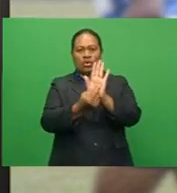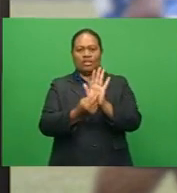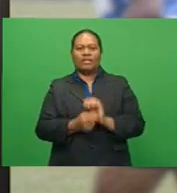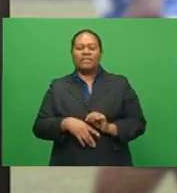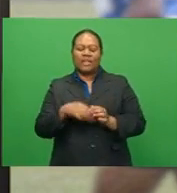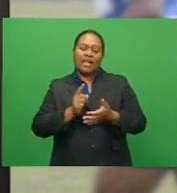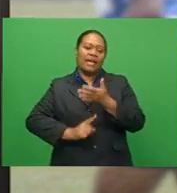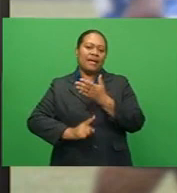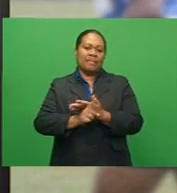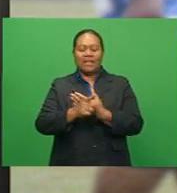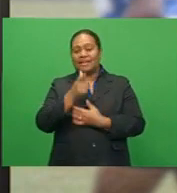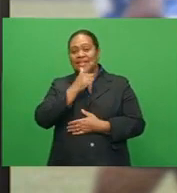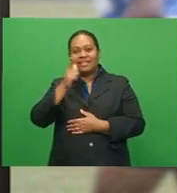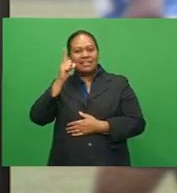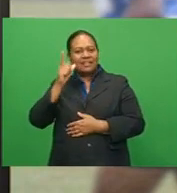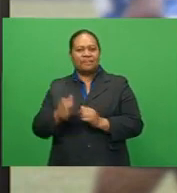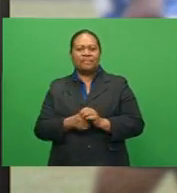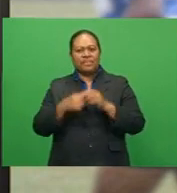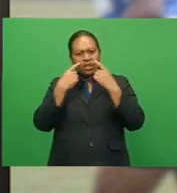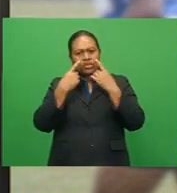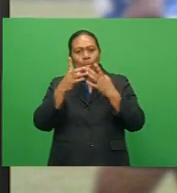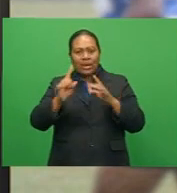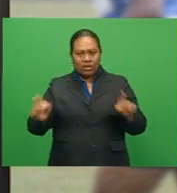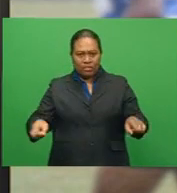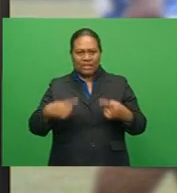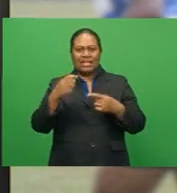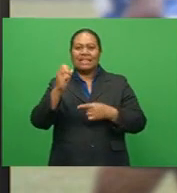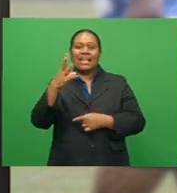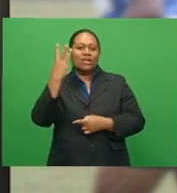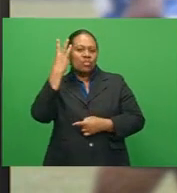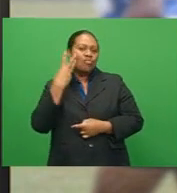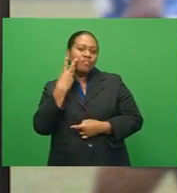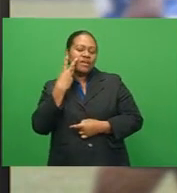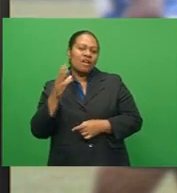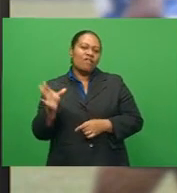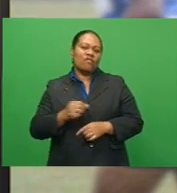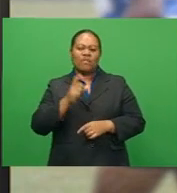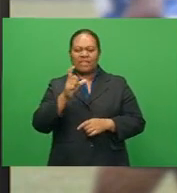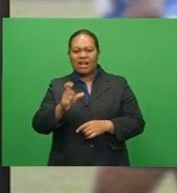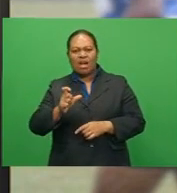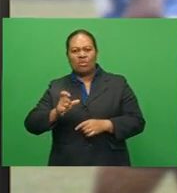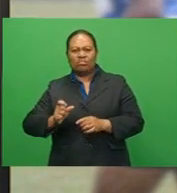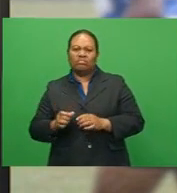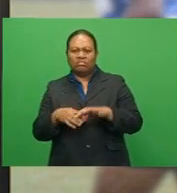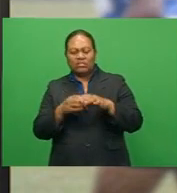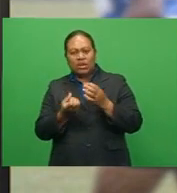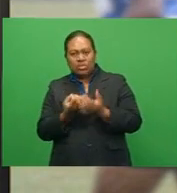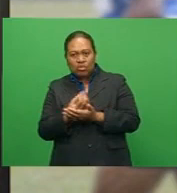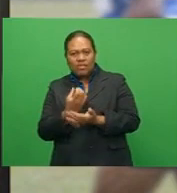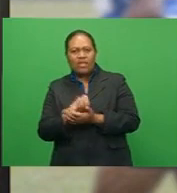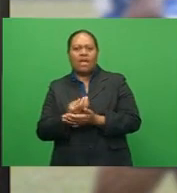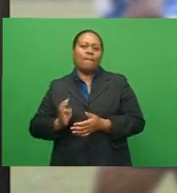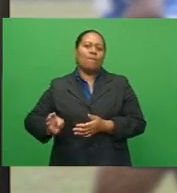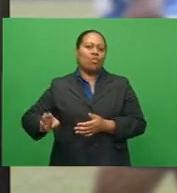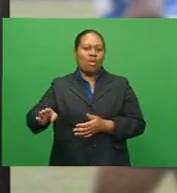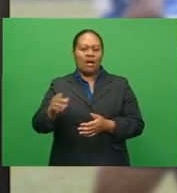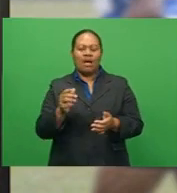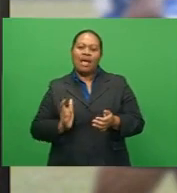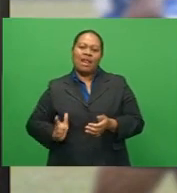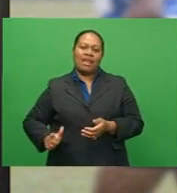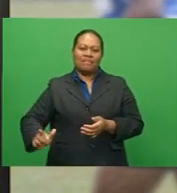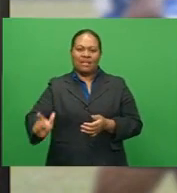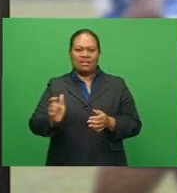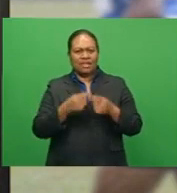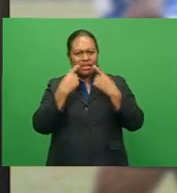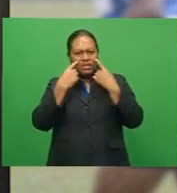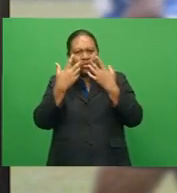Subrel Park yesterday. The one-day competition saw 10 women's teams from Rakaunrobe, Mbua, Maduata and Taviuni showcasing